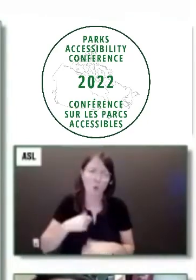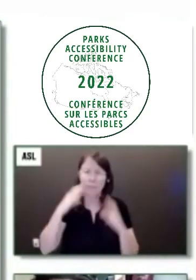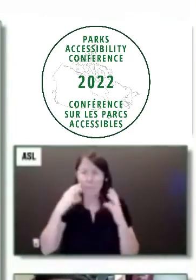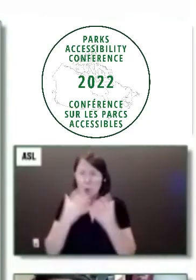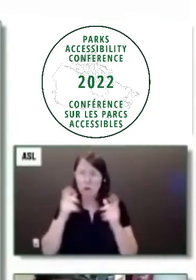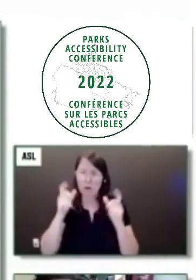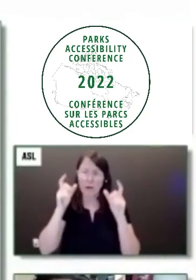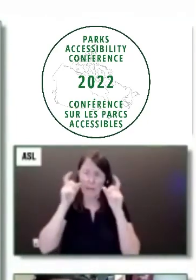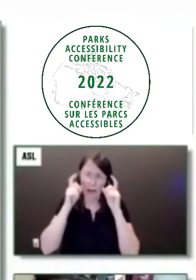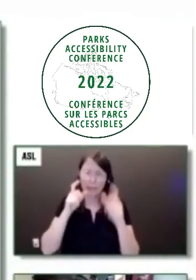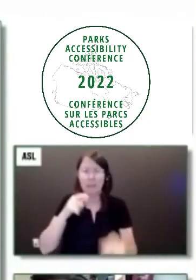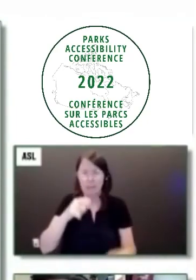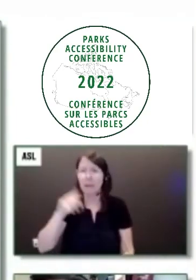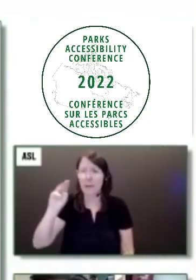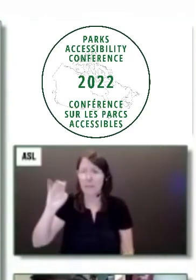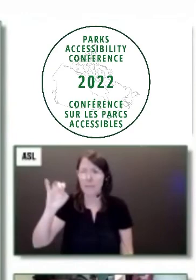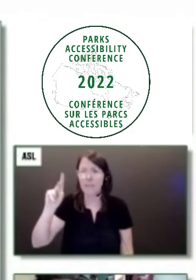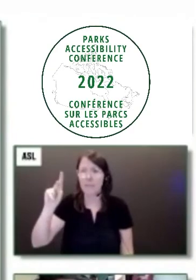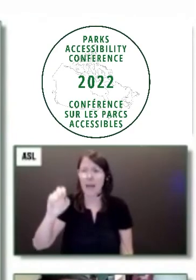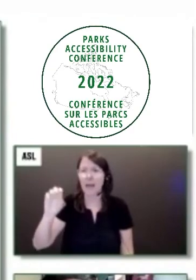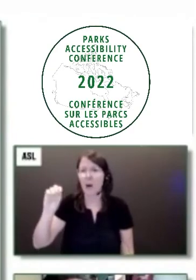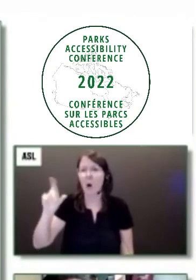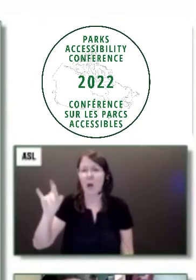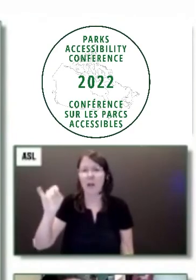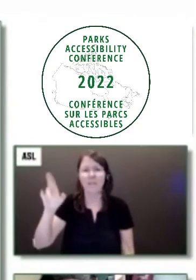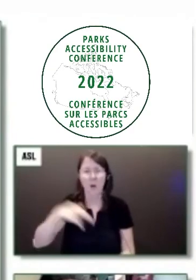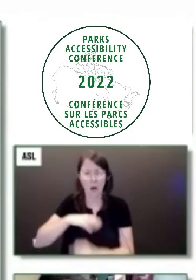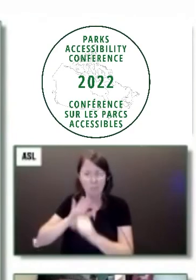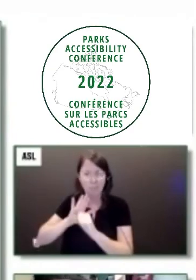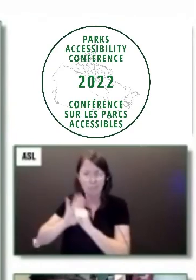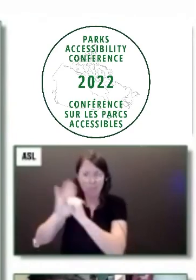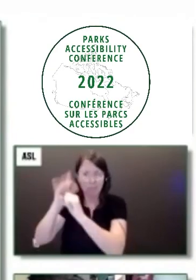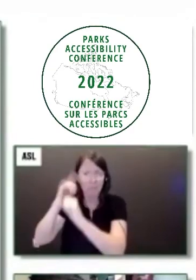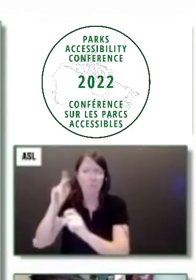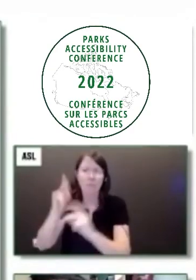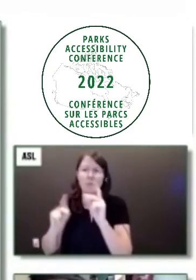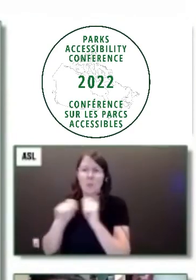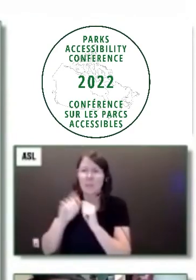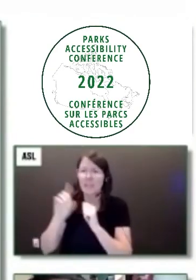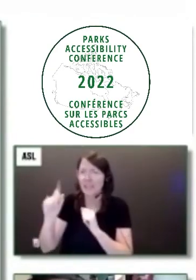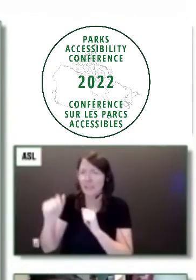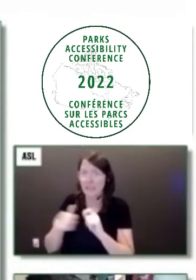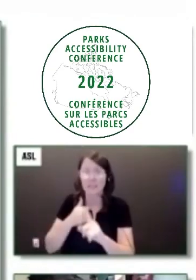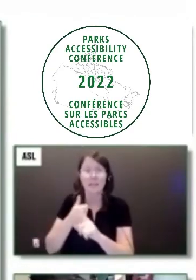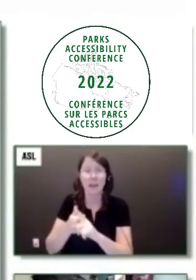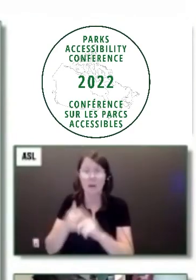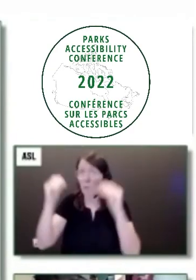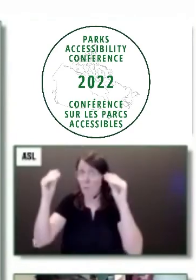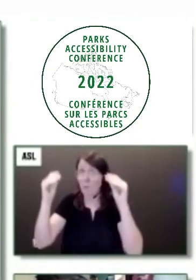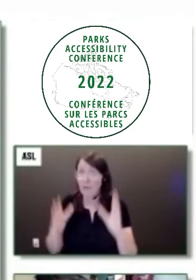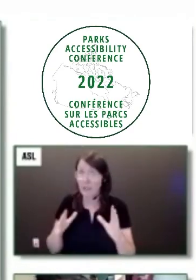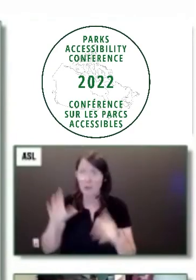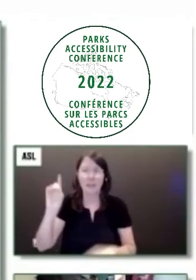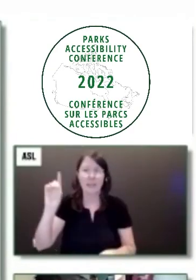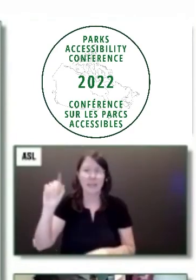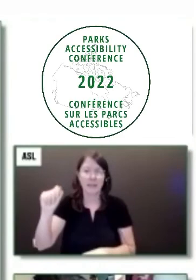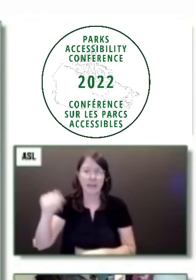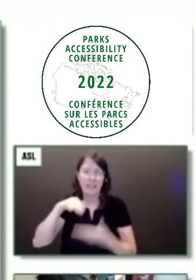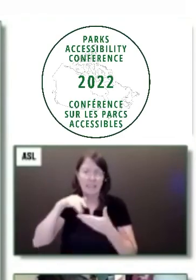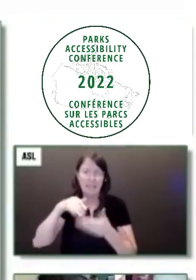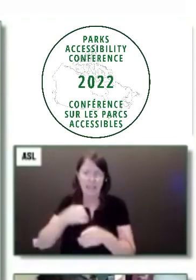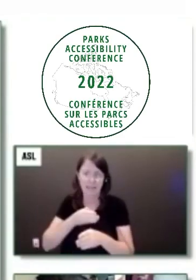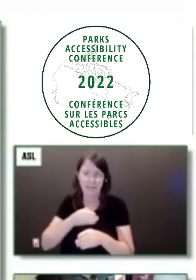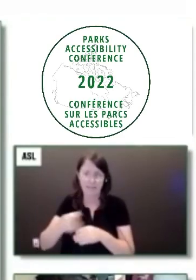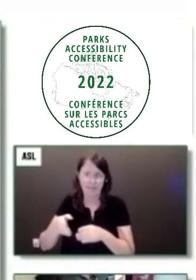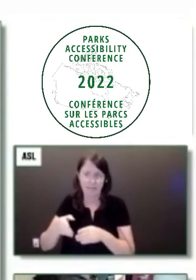British sociologist and advocate for persons with a disability, as well as a professor of disability studies. And throughout his work in the